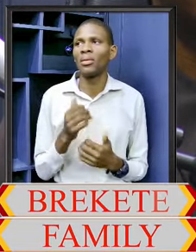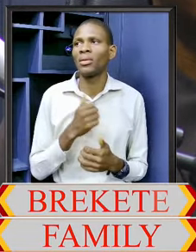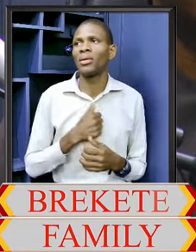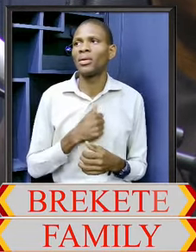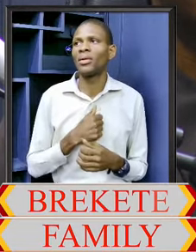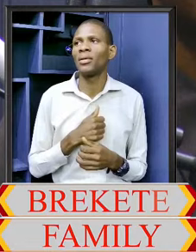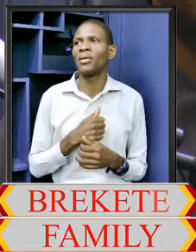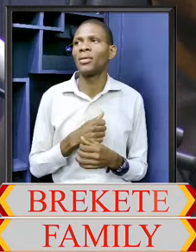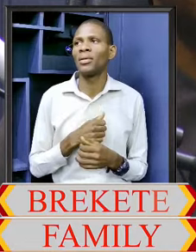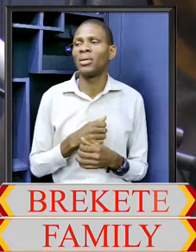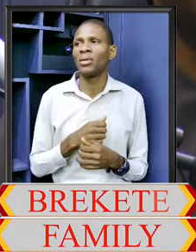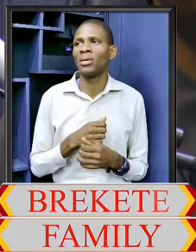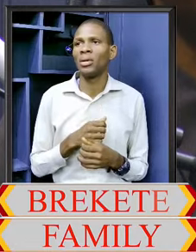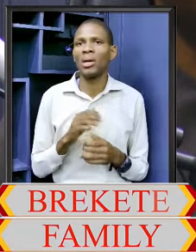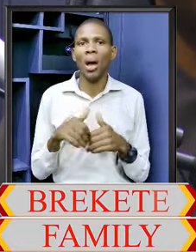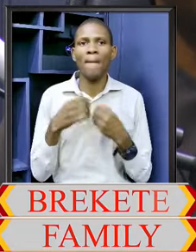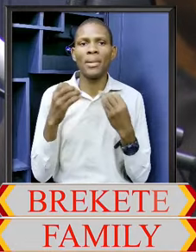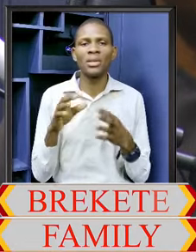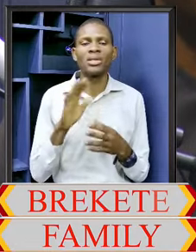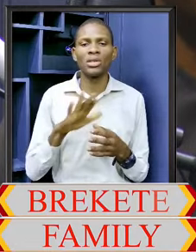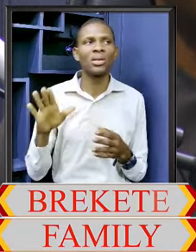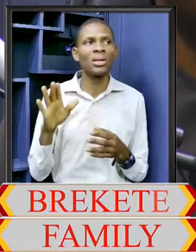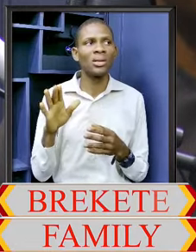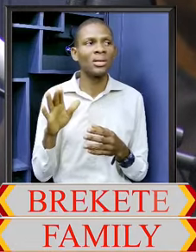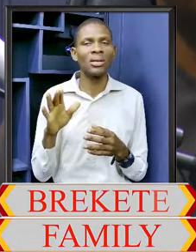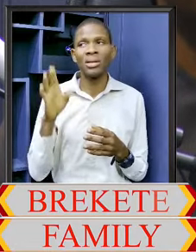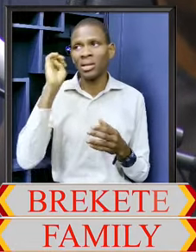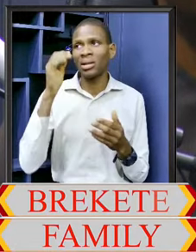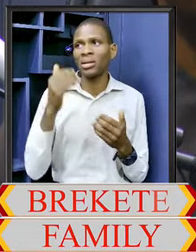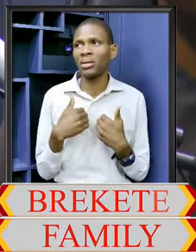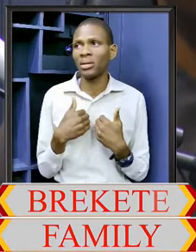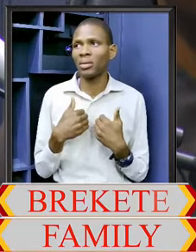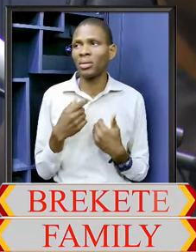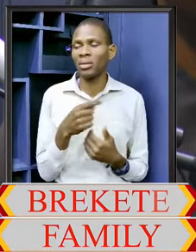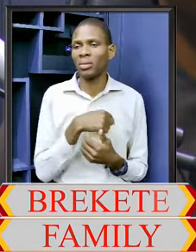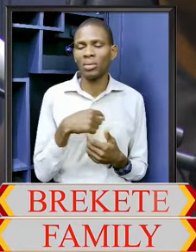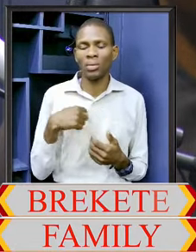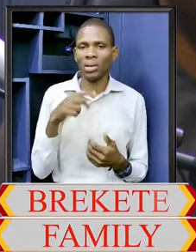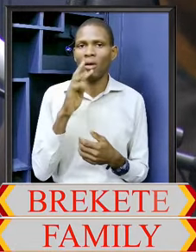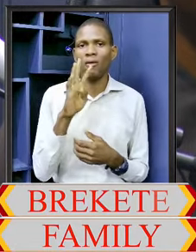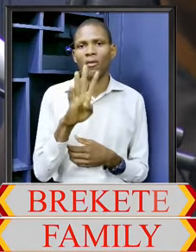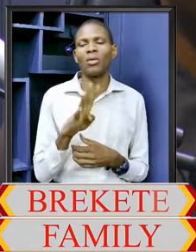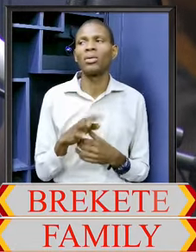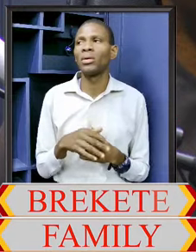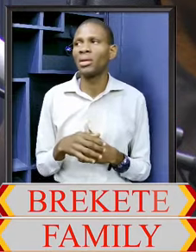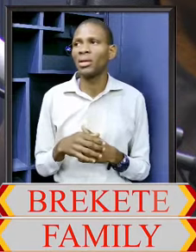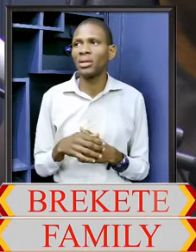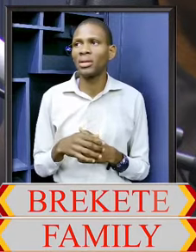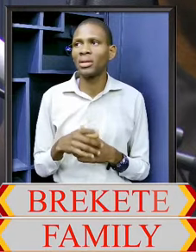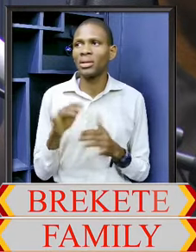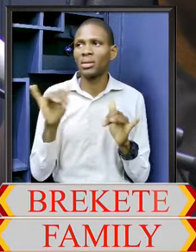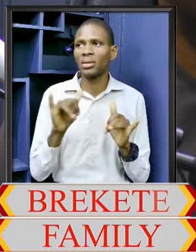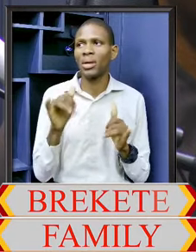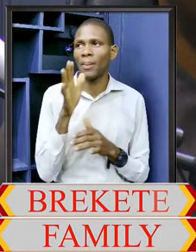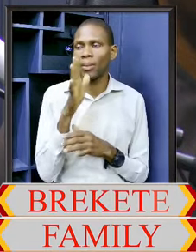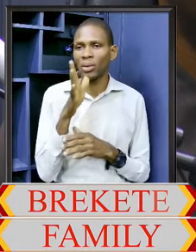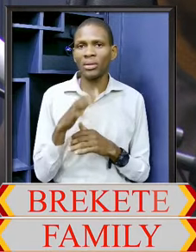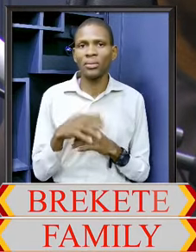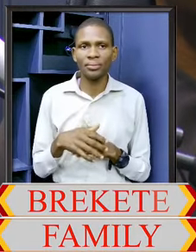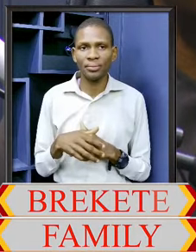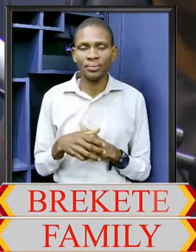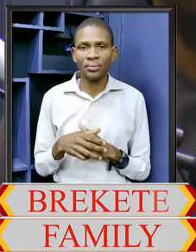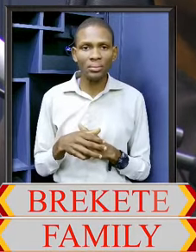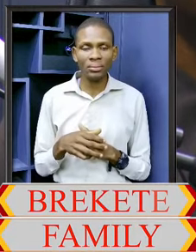Sorry. Thank you. How many children are in gate? We are four. Four? Mm. The same mother? Yes,